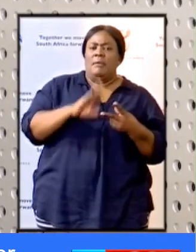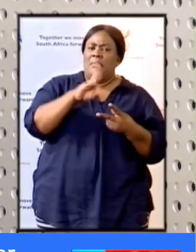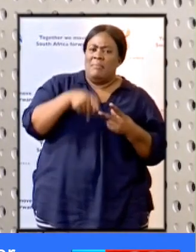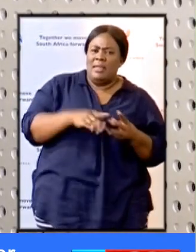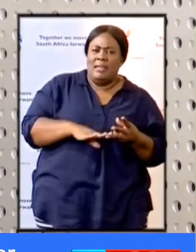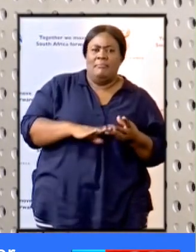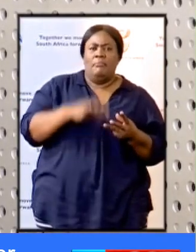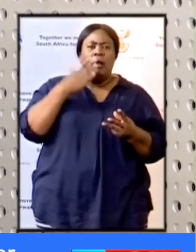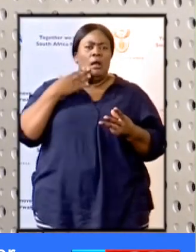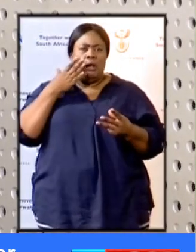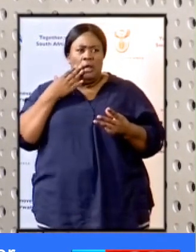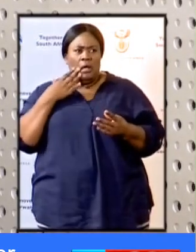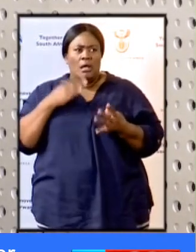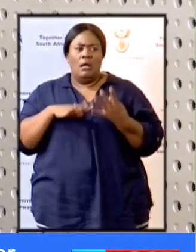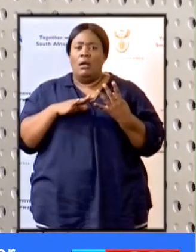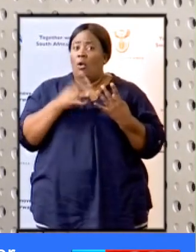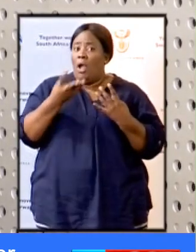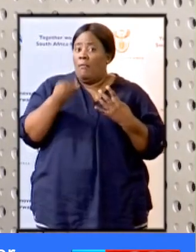to